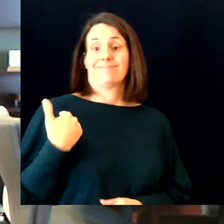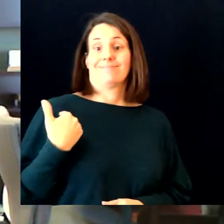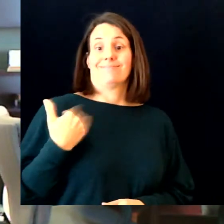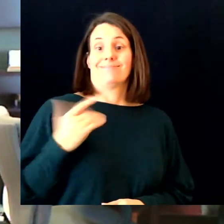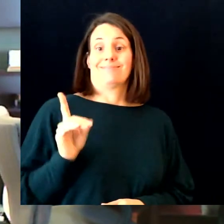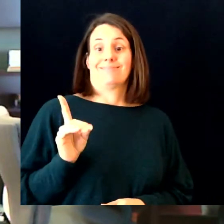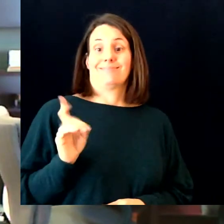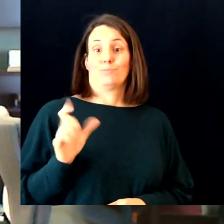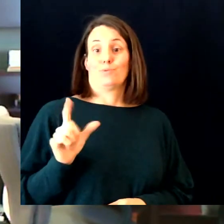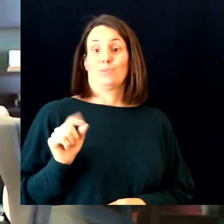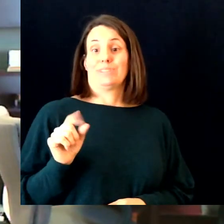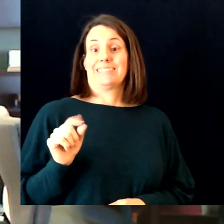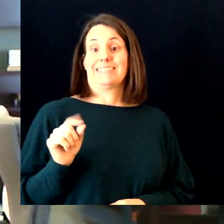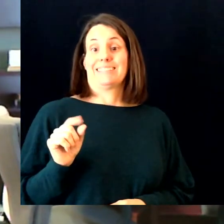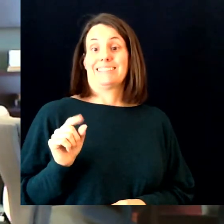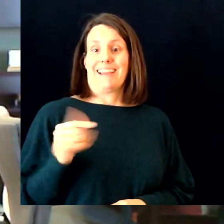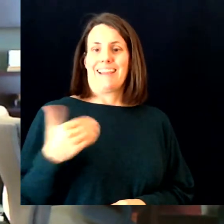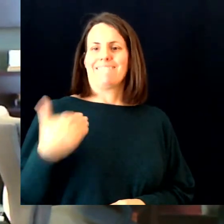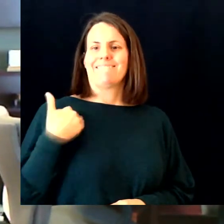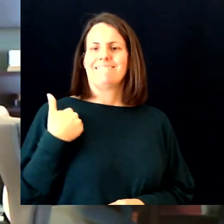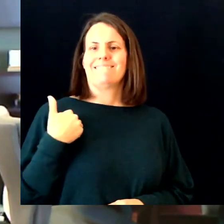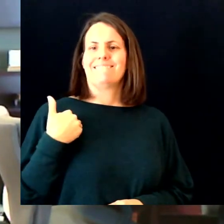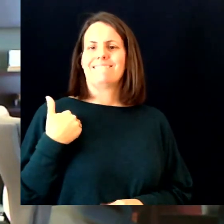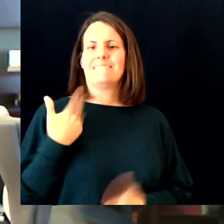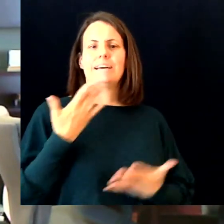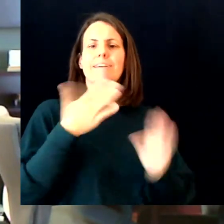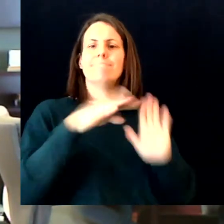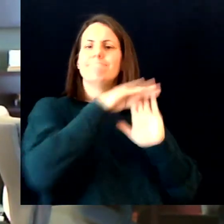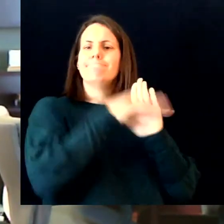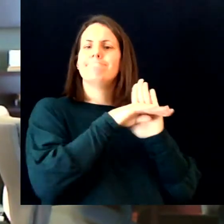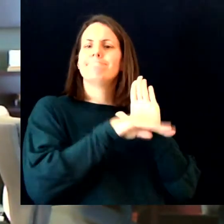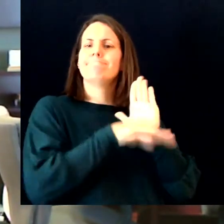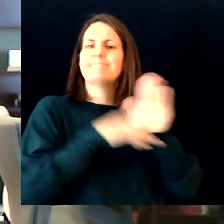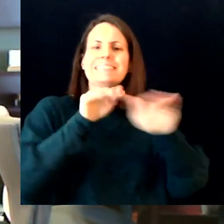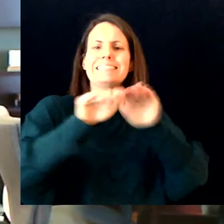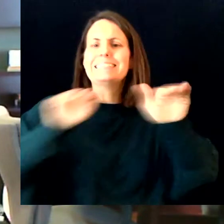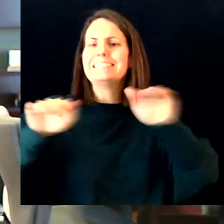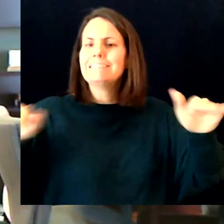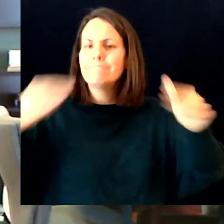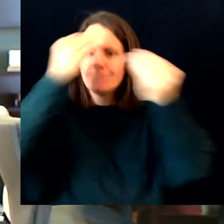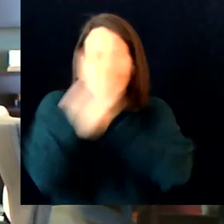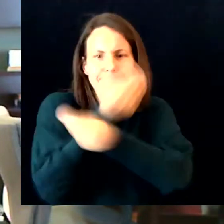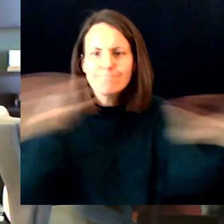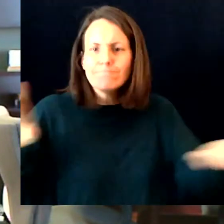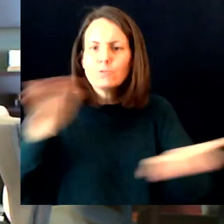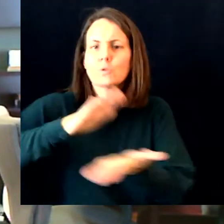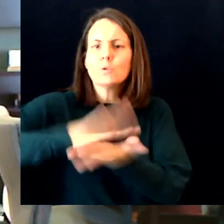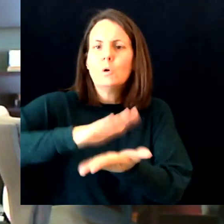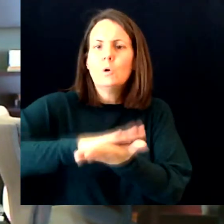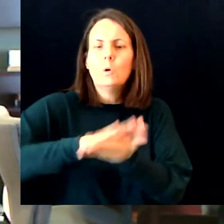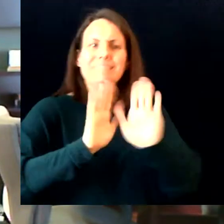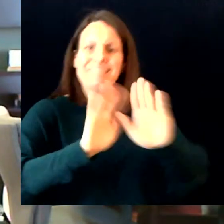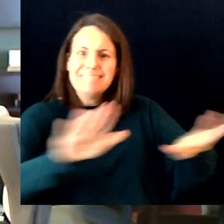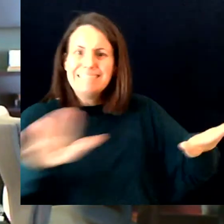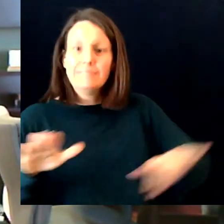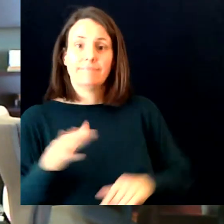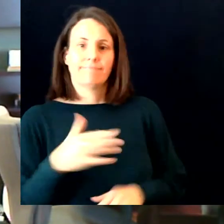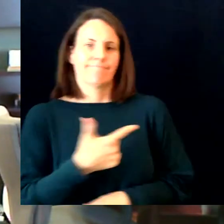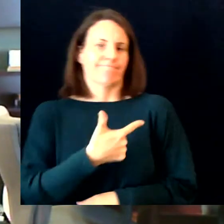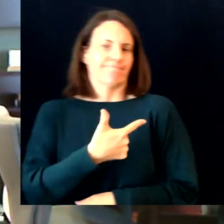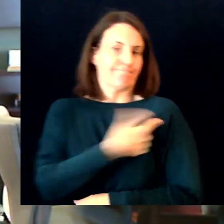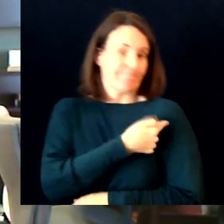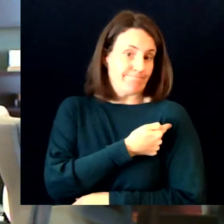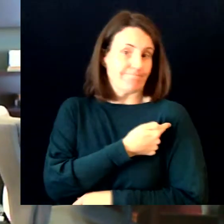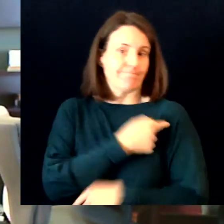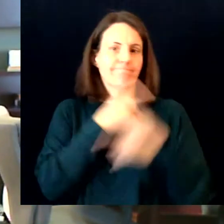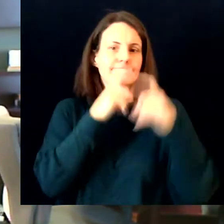get vaccinated, to wear a mask in public indoor settings. And then just earlier in January, we issued a letter to